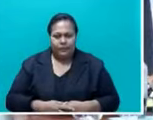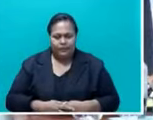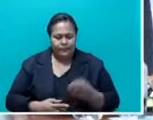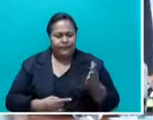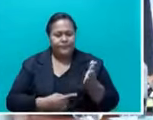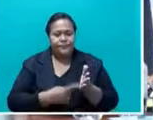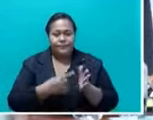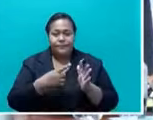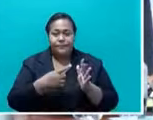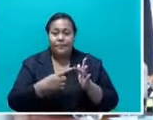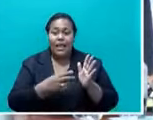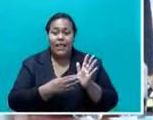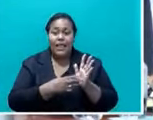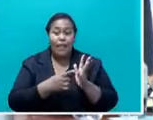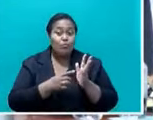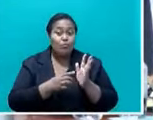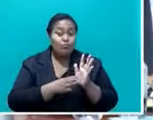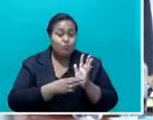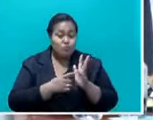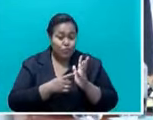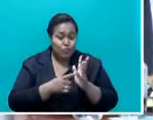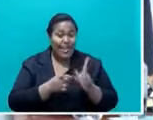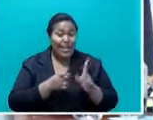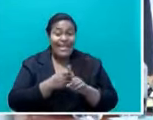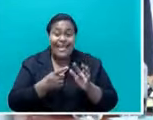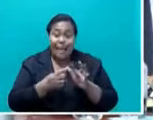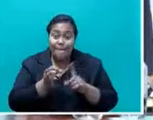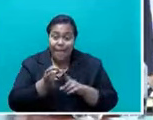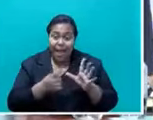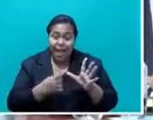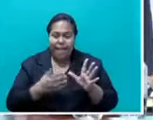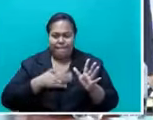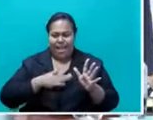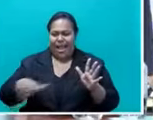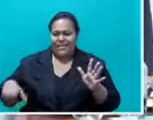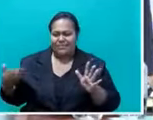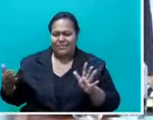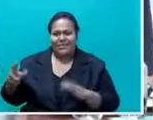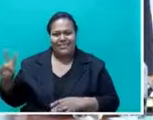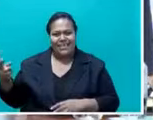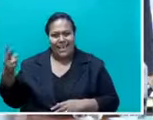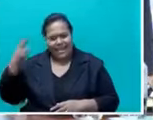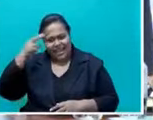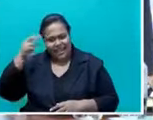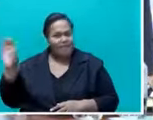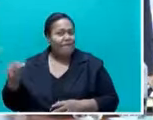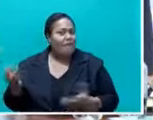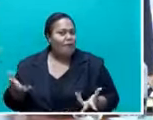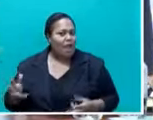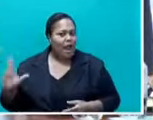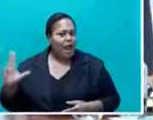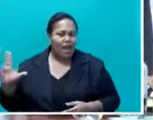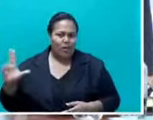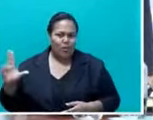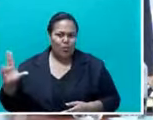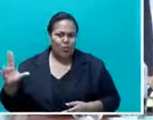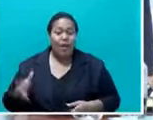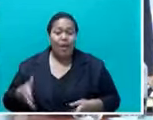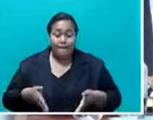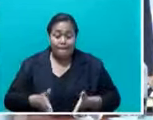Kepa. Kepa being my late husband's name, who was from Onoilau. The birth certificate and